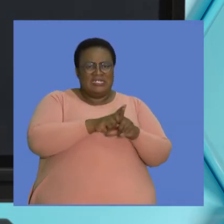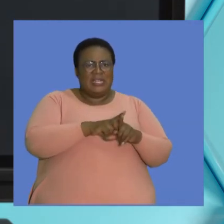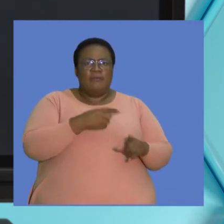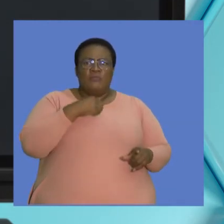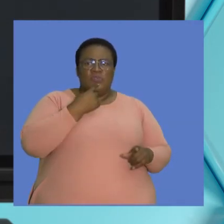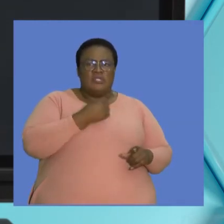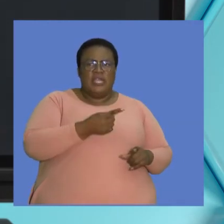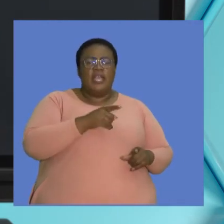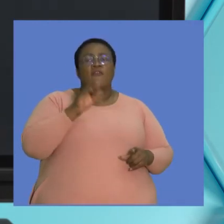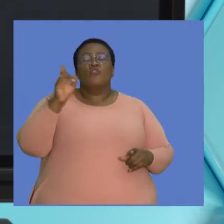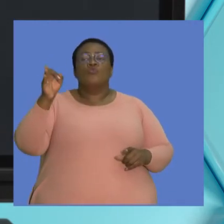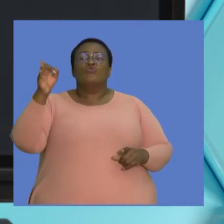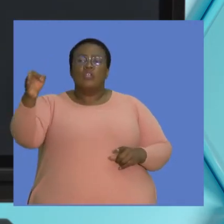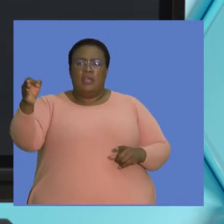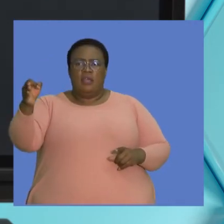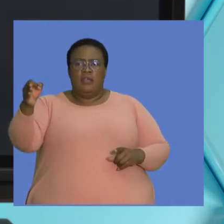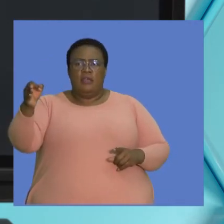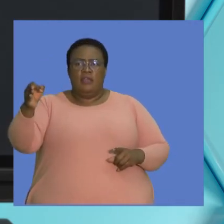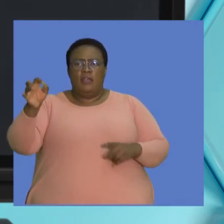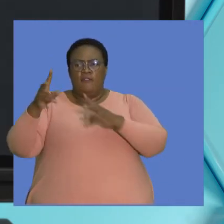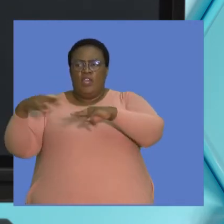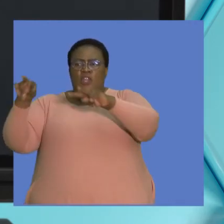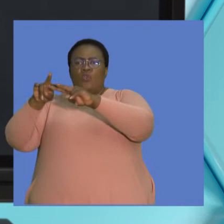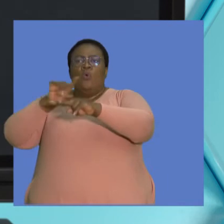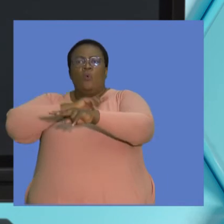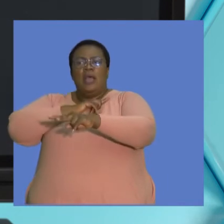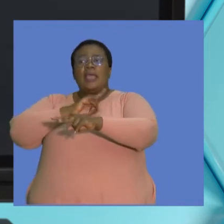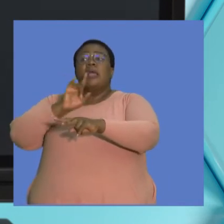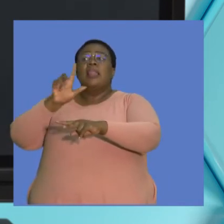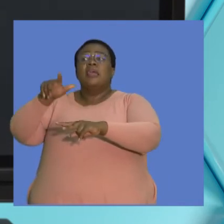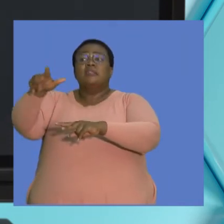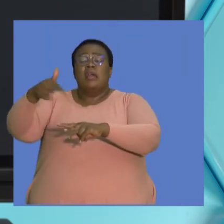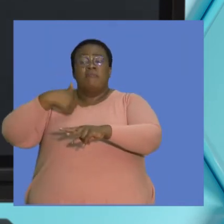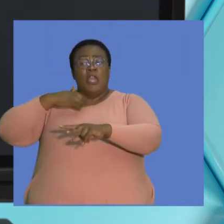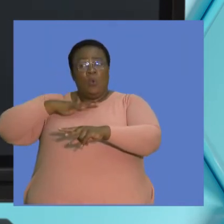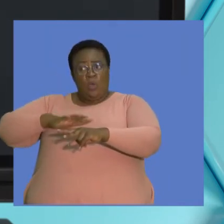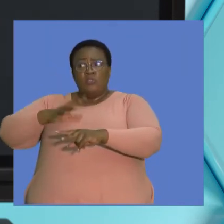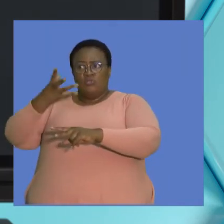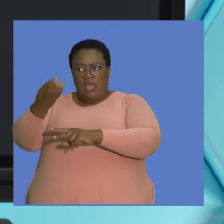is the same as us saying this is the future value, because in the future I want to have